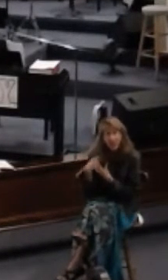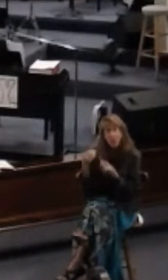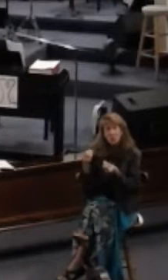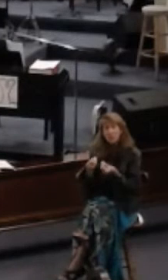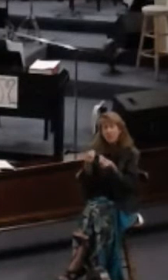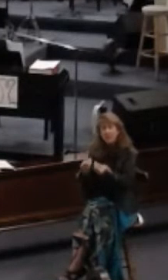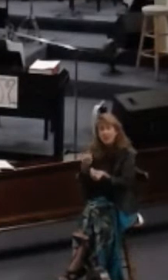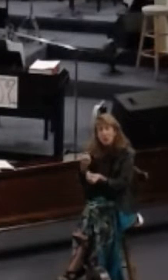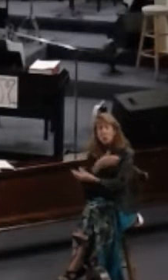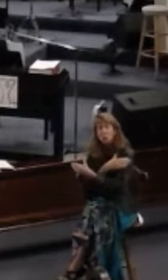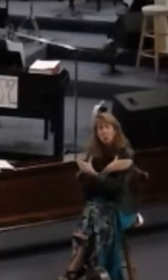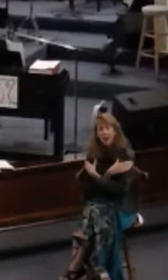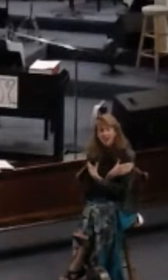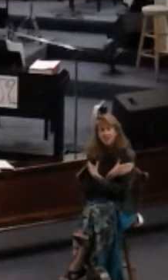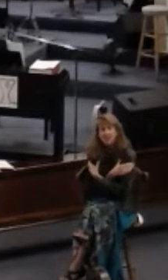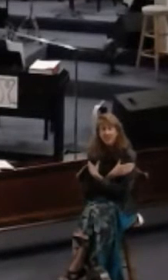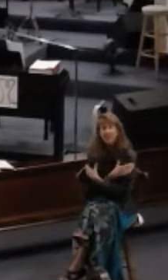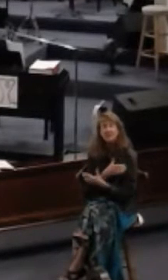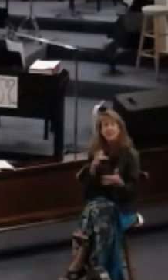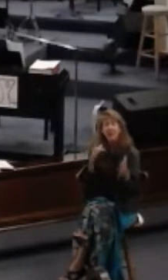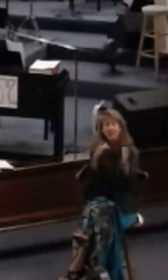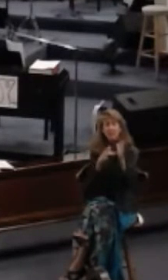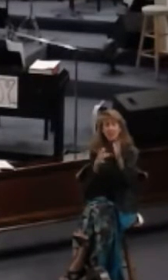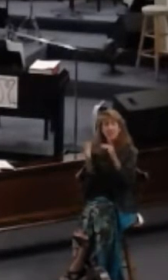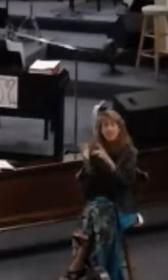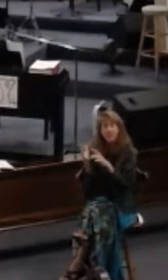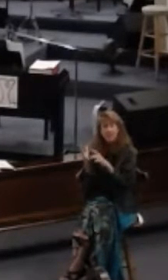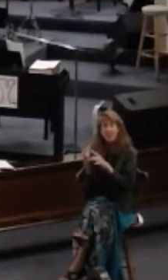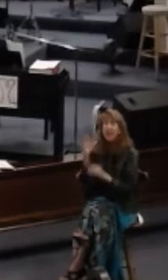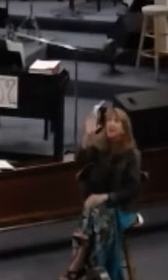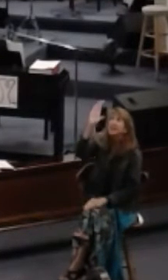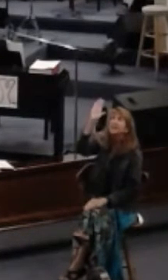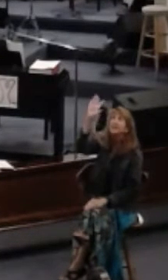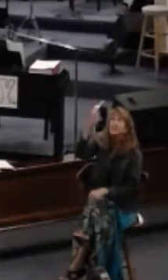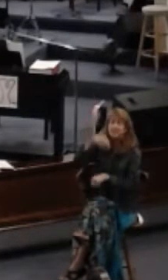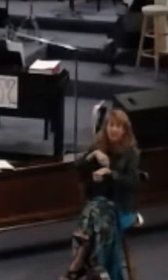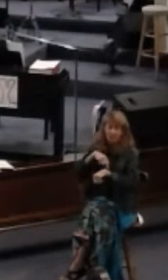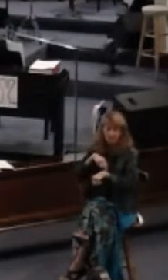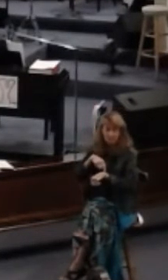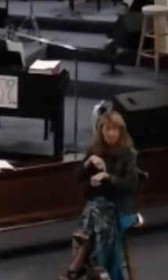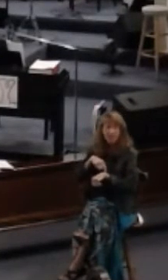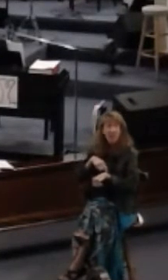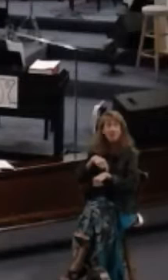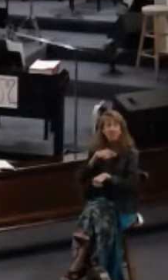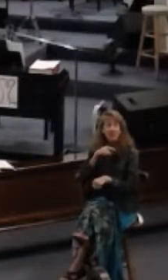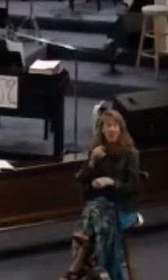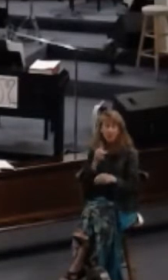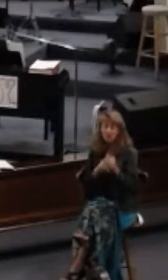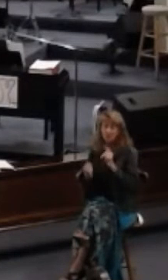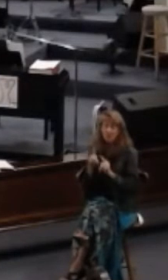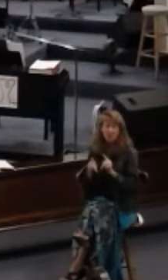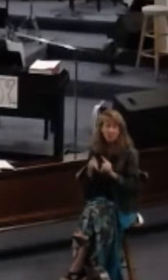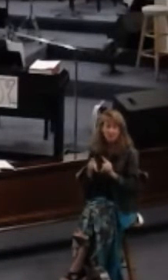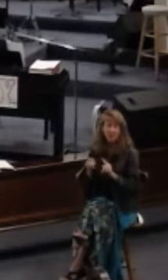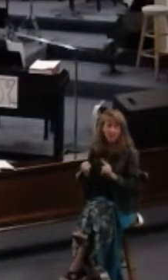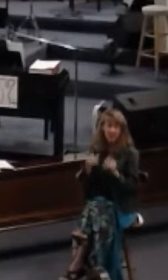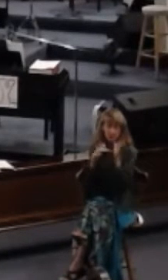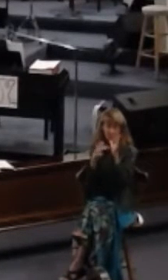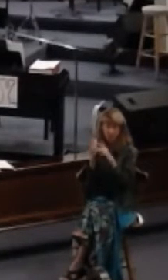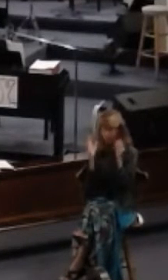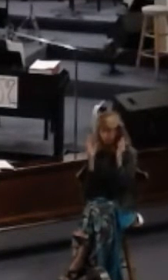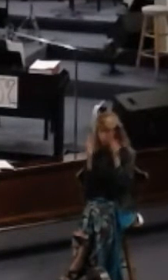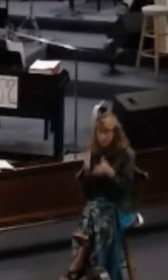spent his time with what the world would consider rejects. He spent his time